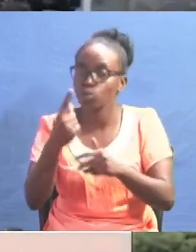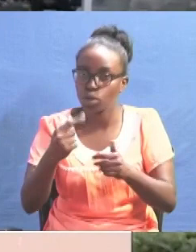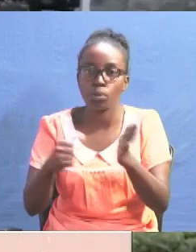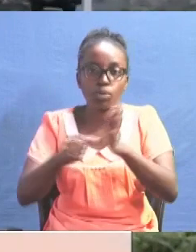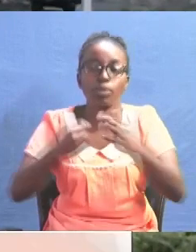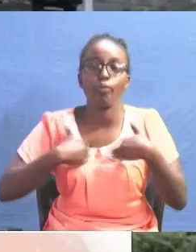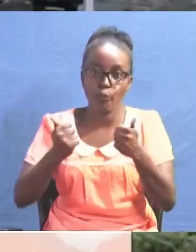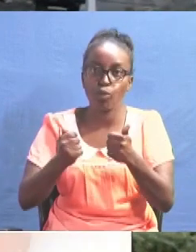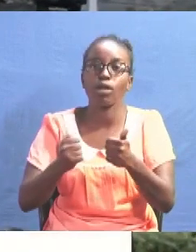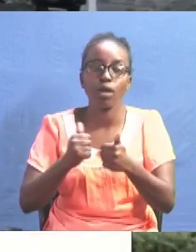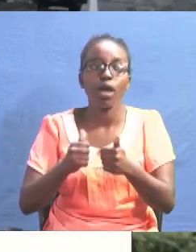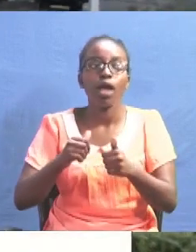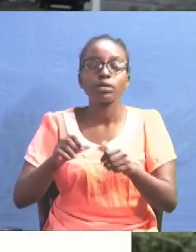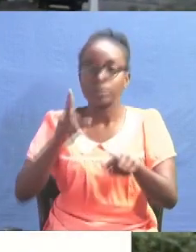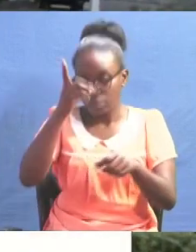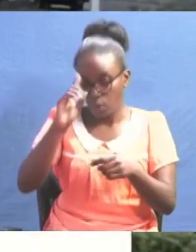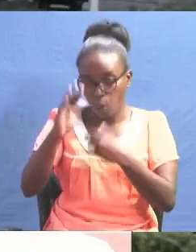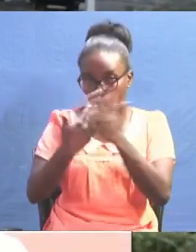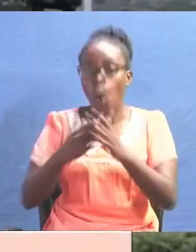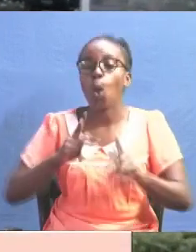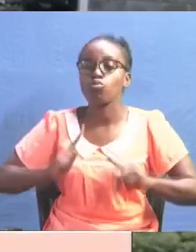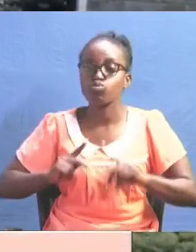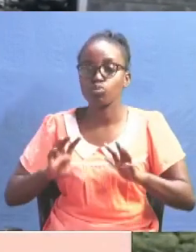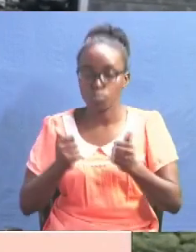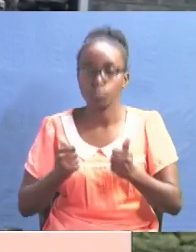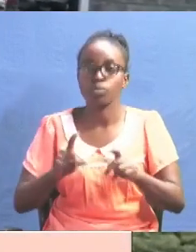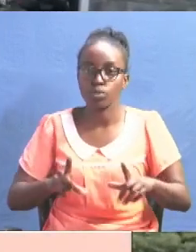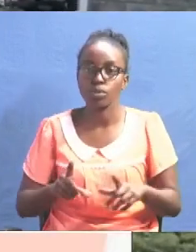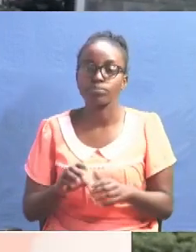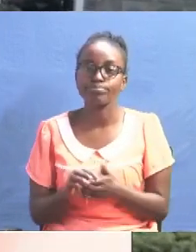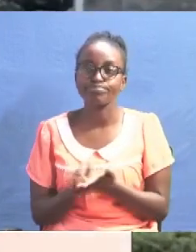jamii na familia yake wakitaka haki itendeke. Brenda Nyongesa, Runinga ya KU.